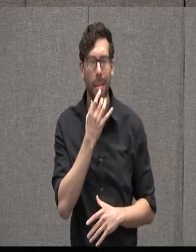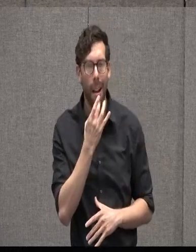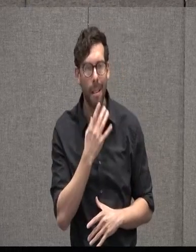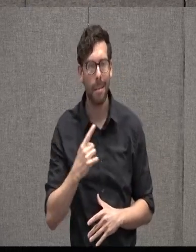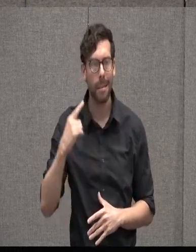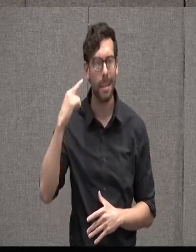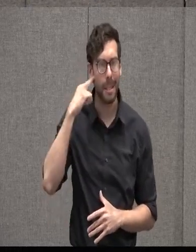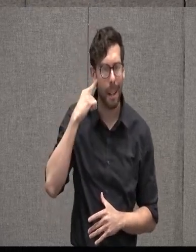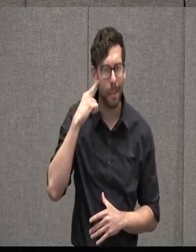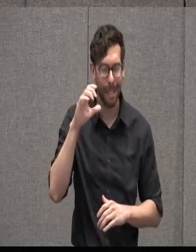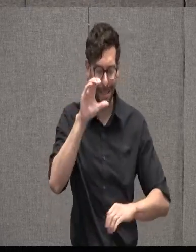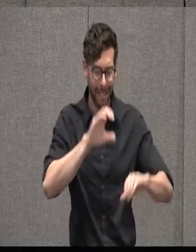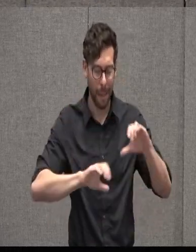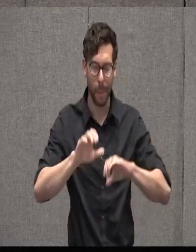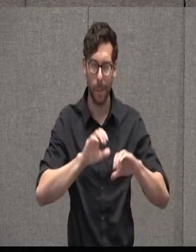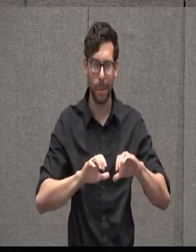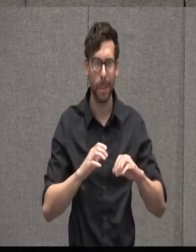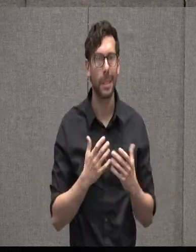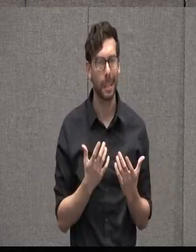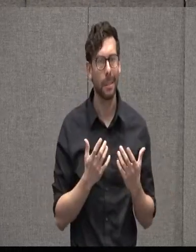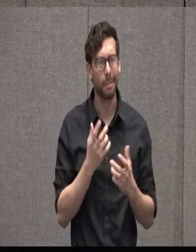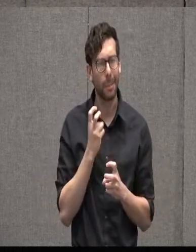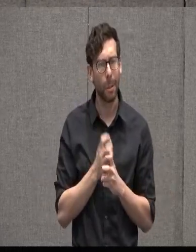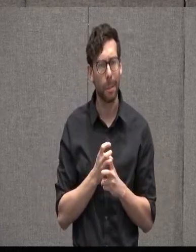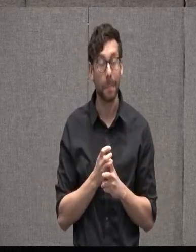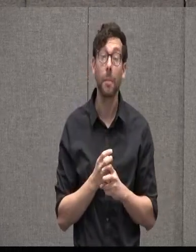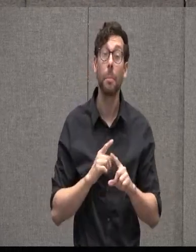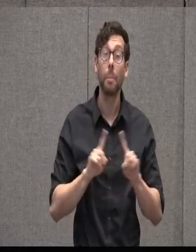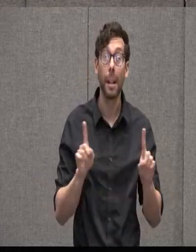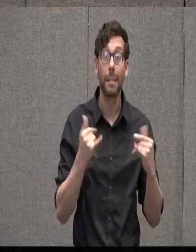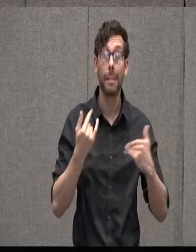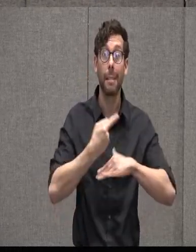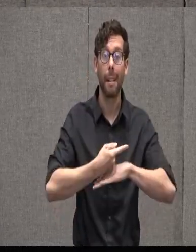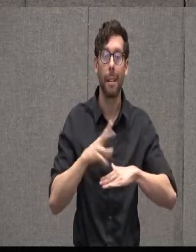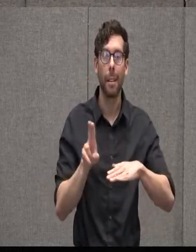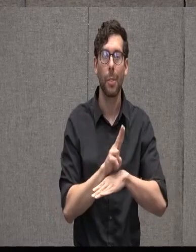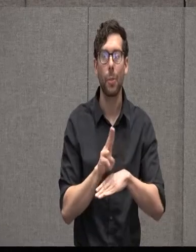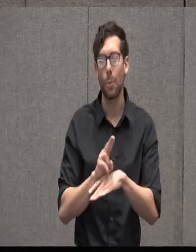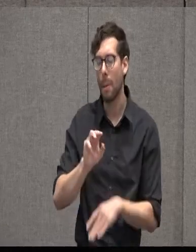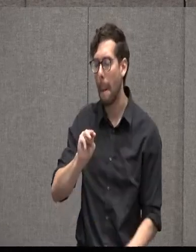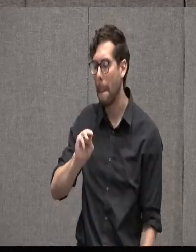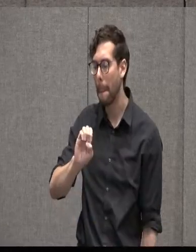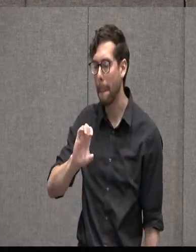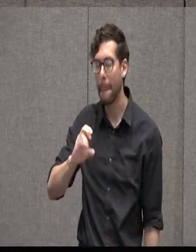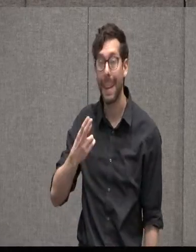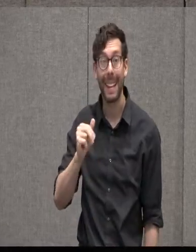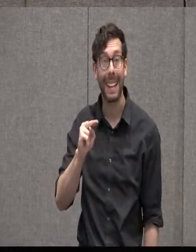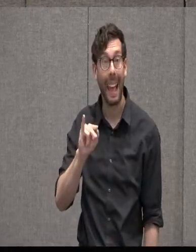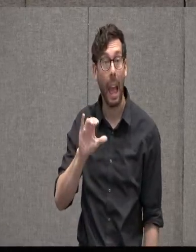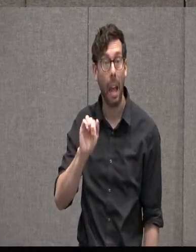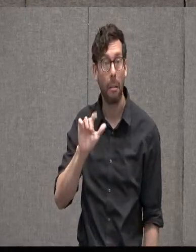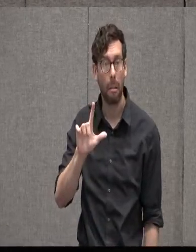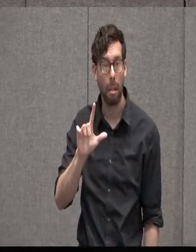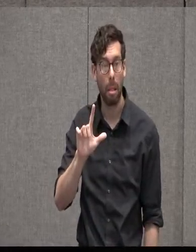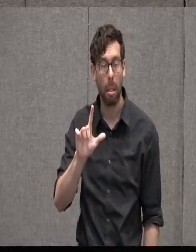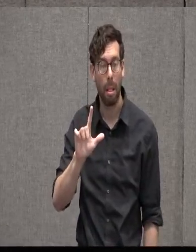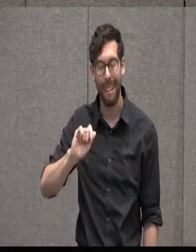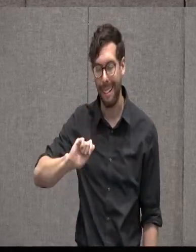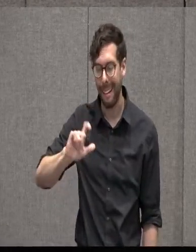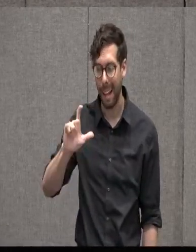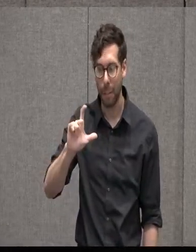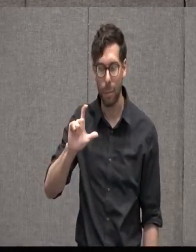or maybe working with sound, chemical energy. We are going to focus today on mechanical energy,